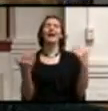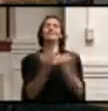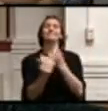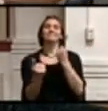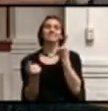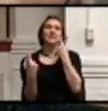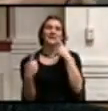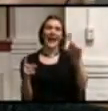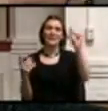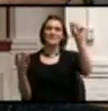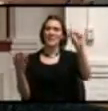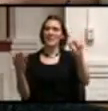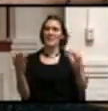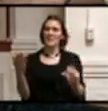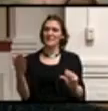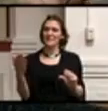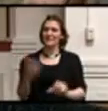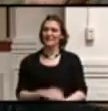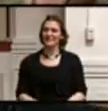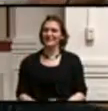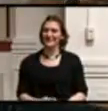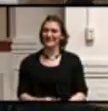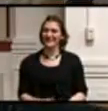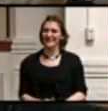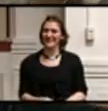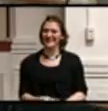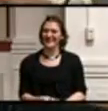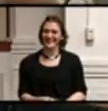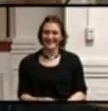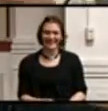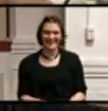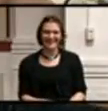read the calendar. Atta boy.